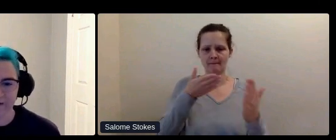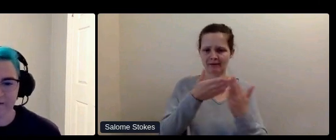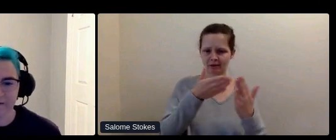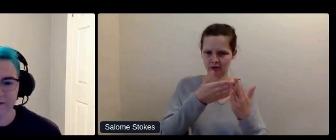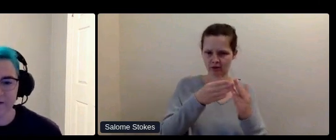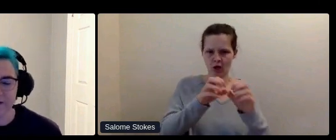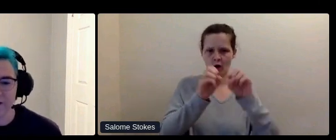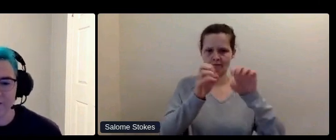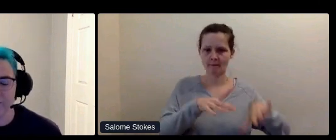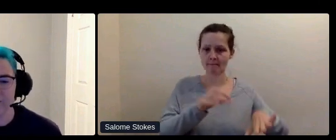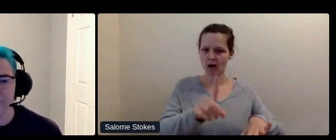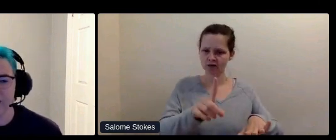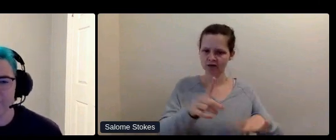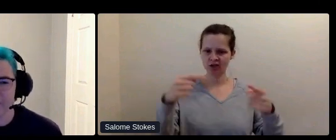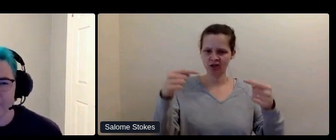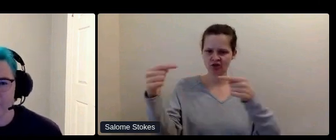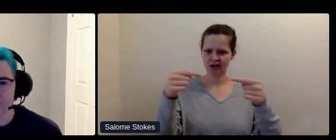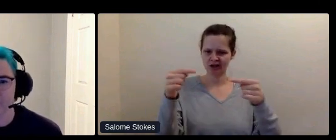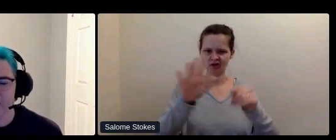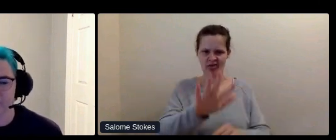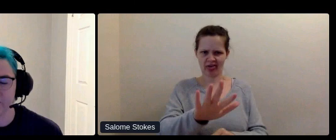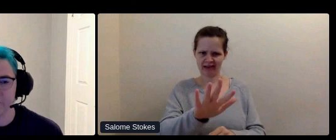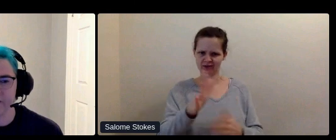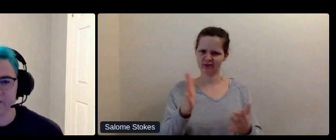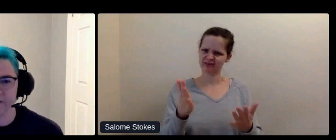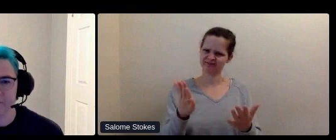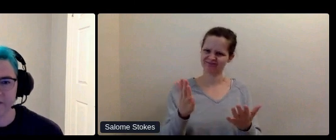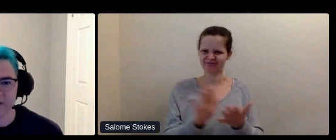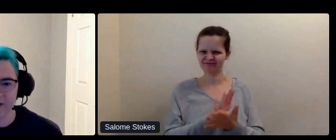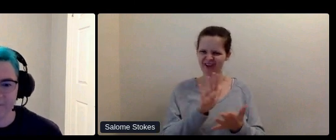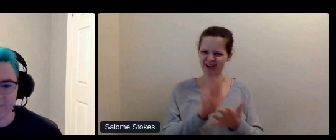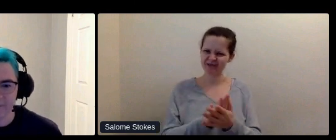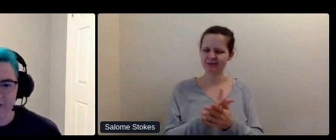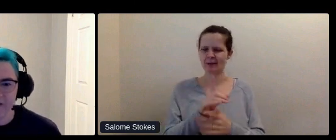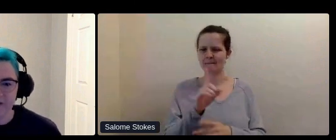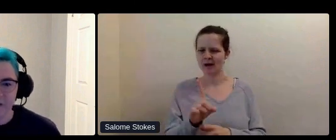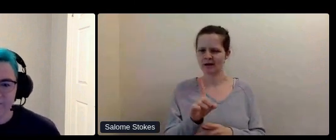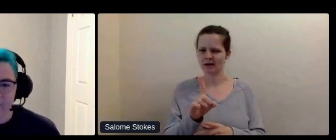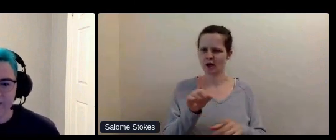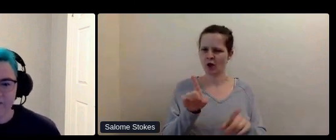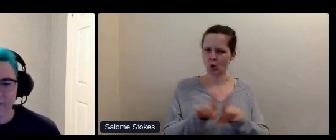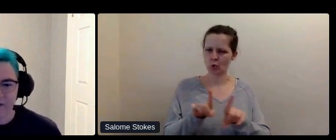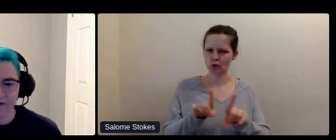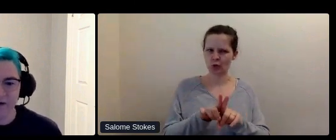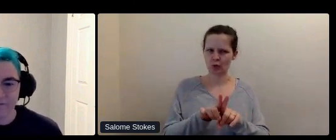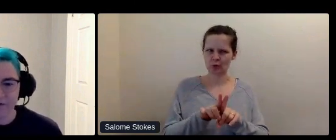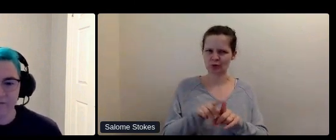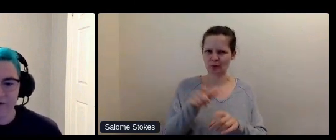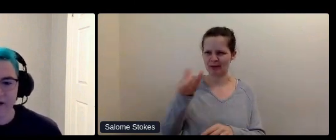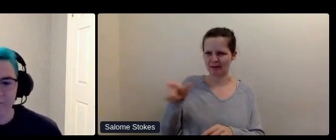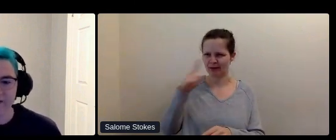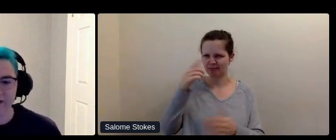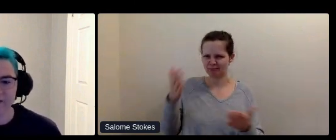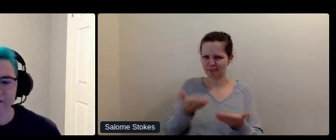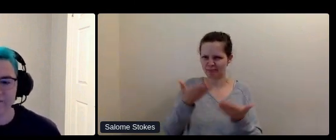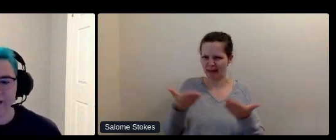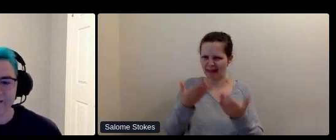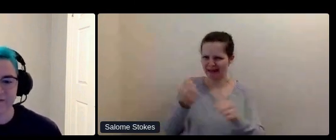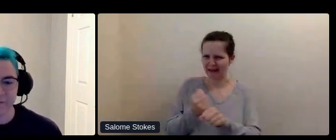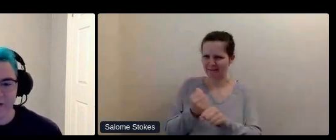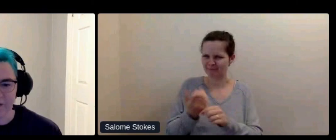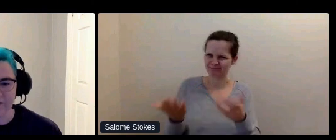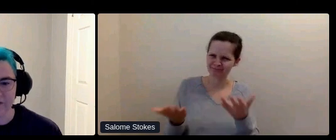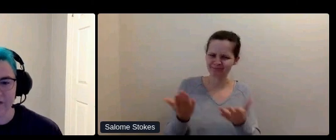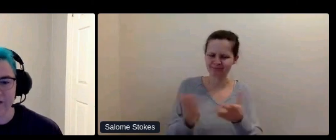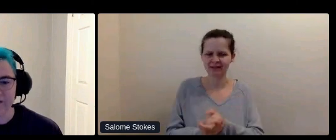them fun, but also make sure that players can complete the game. So I found myself pondering over and over, how do we take this vast